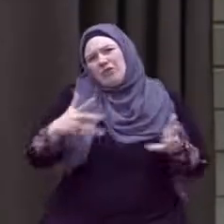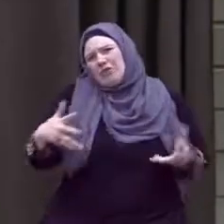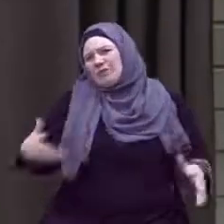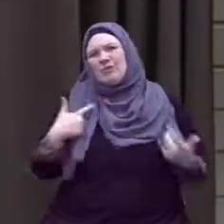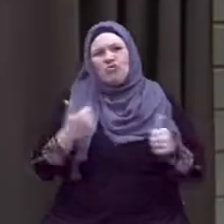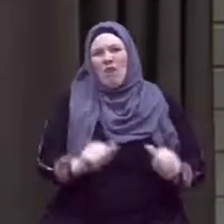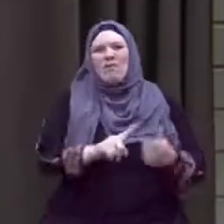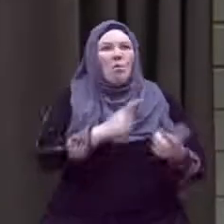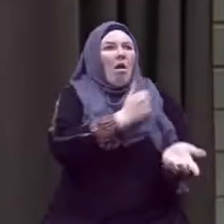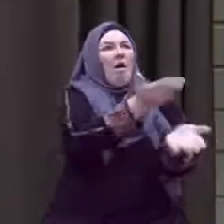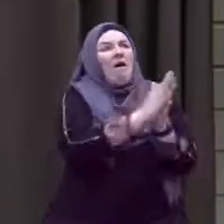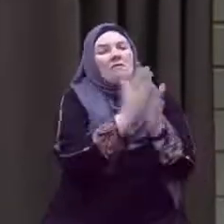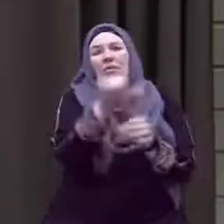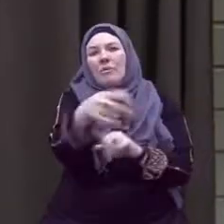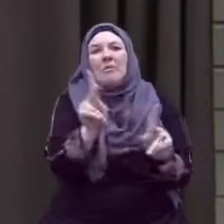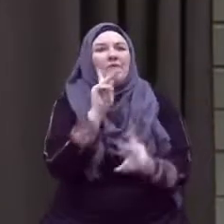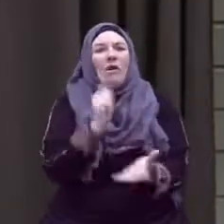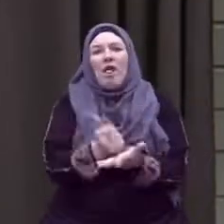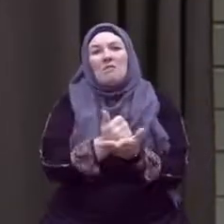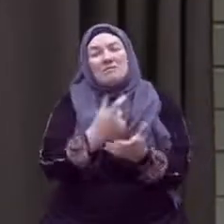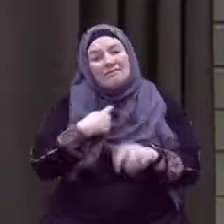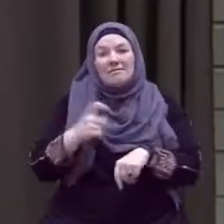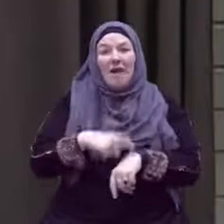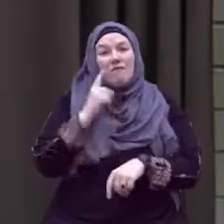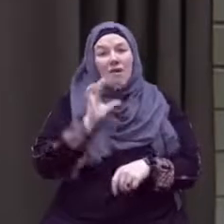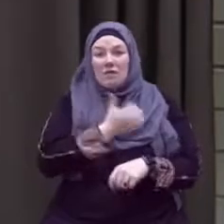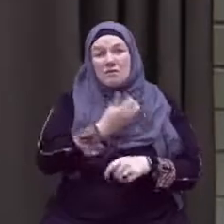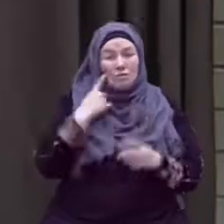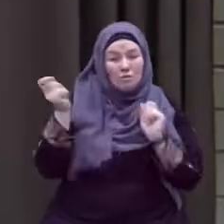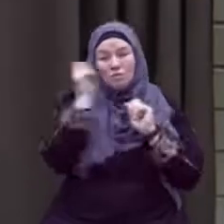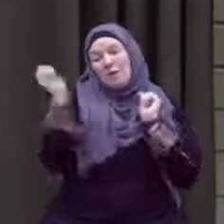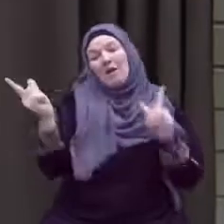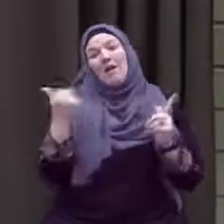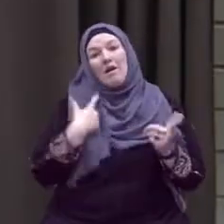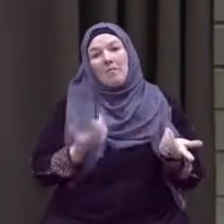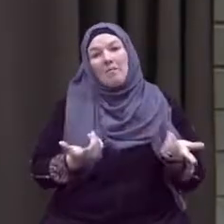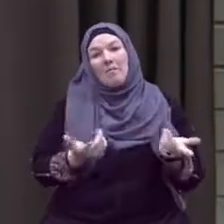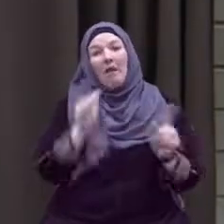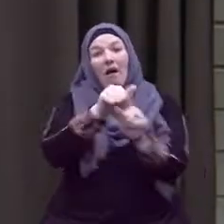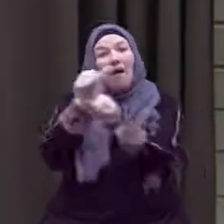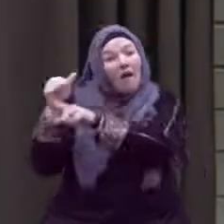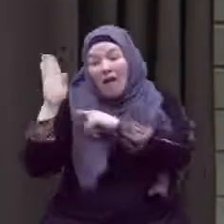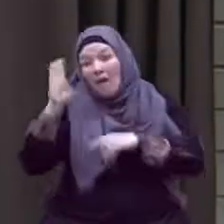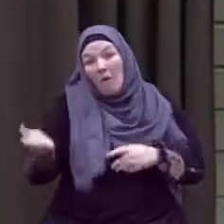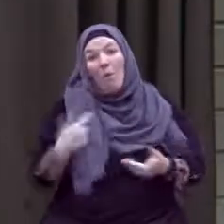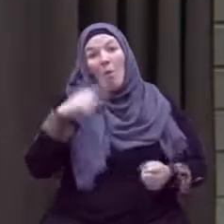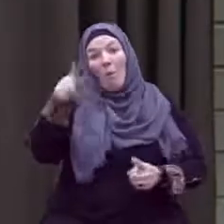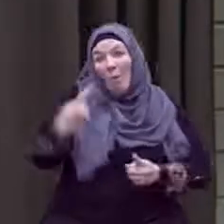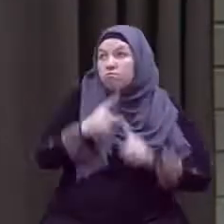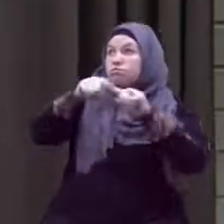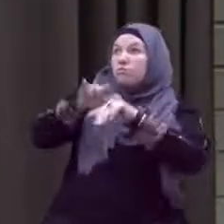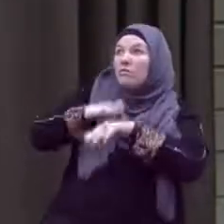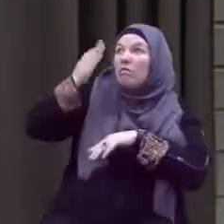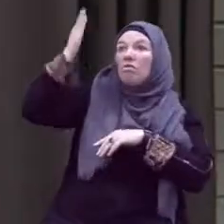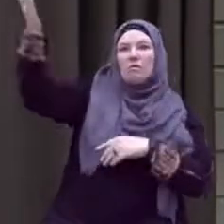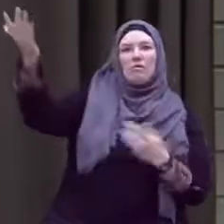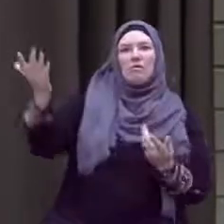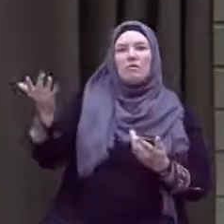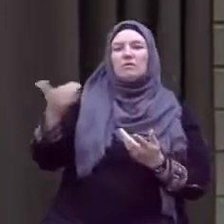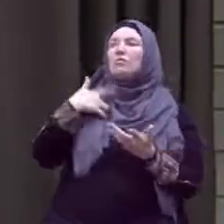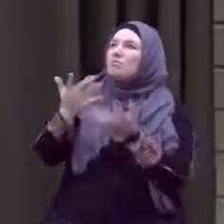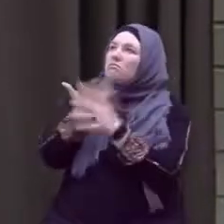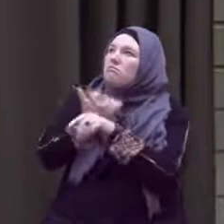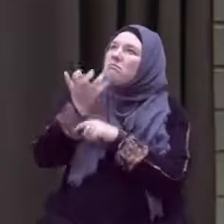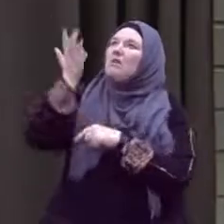is time that we wake up and extend our hands only to Allah, to beg Him,